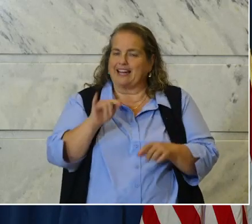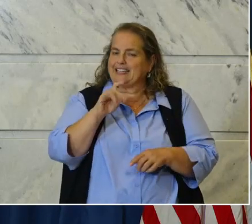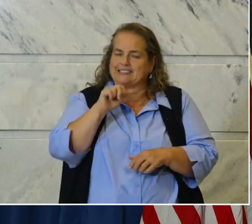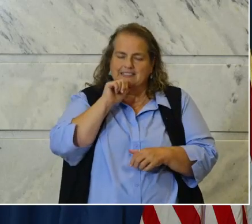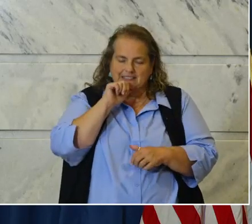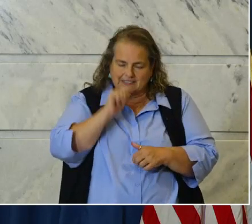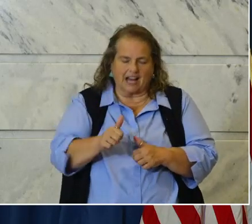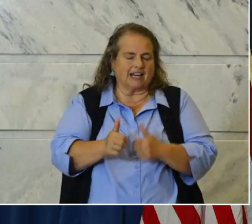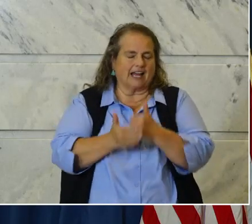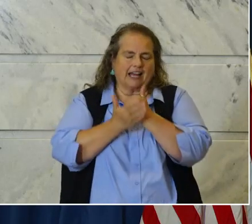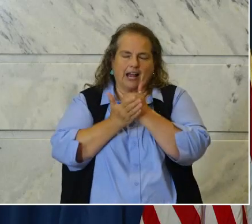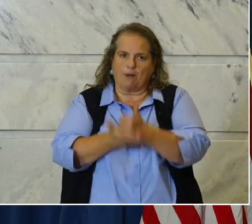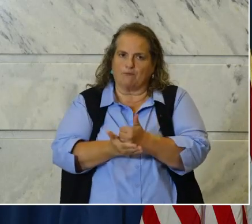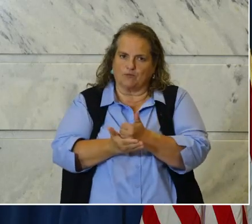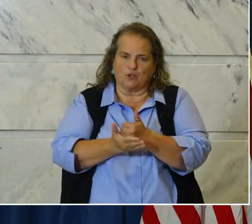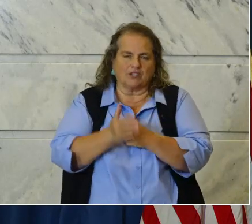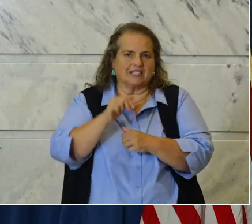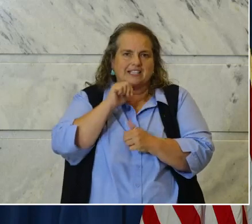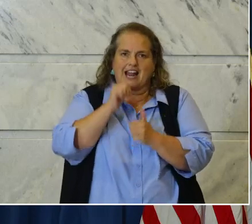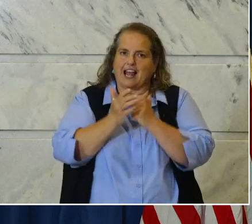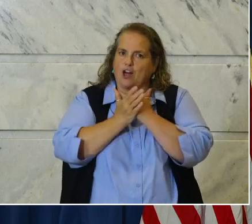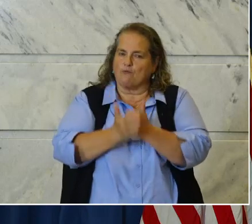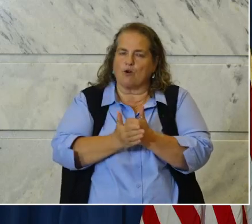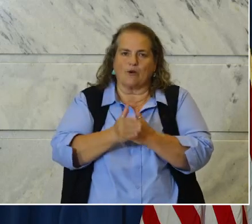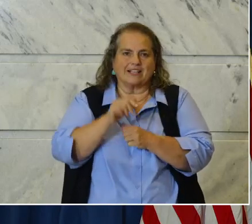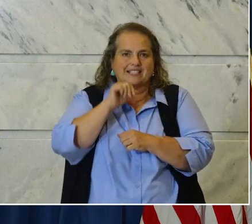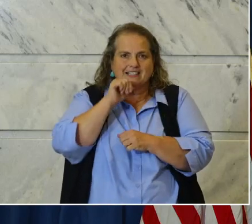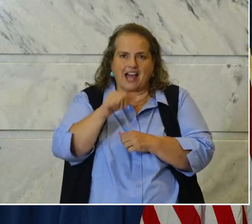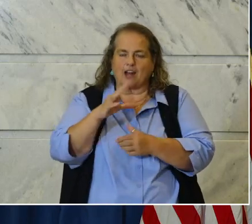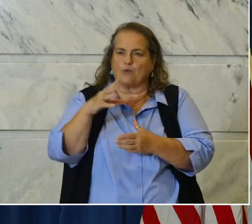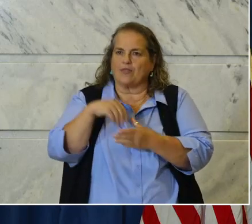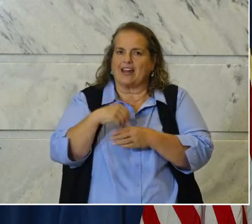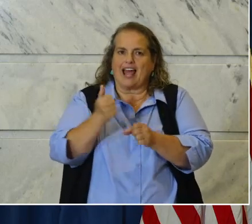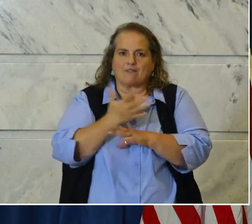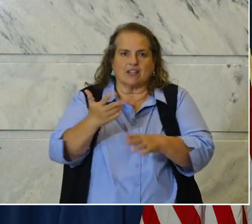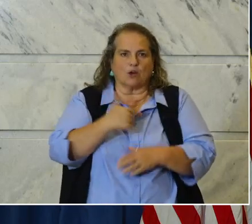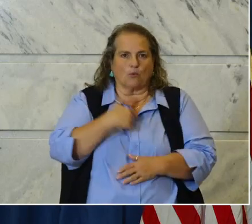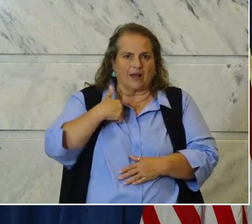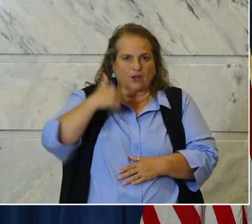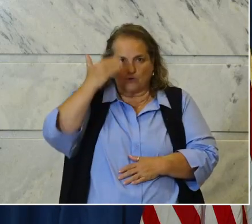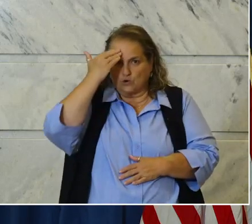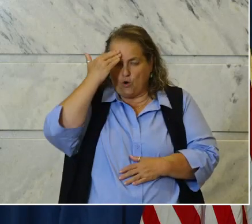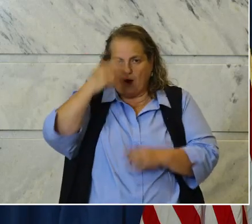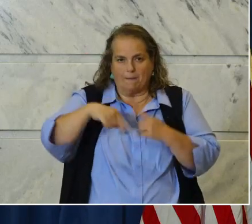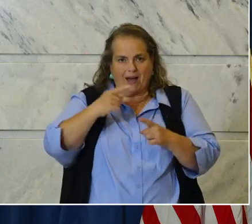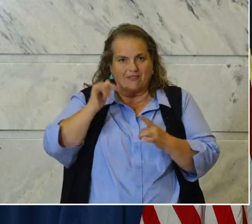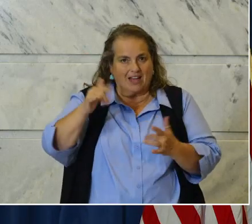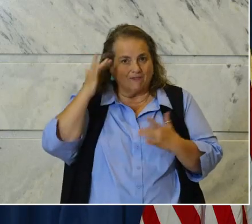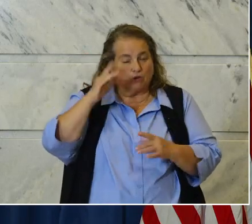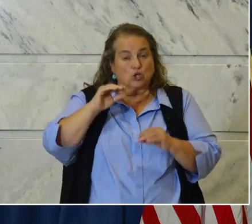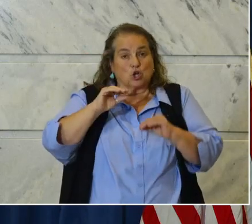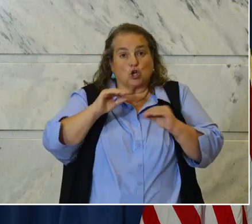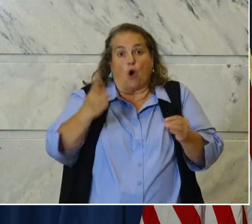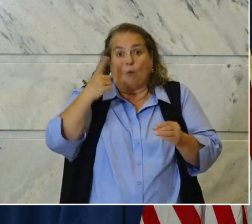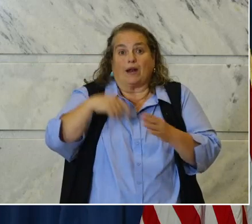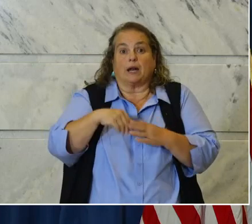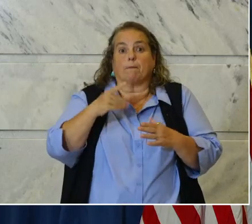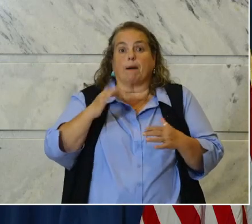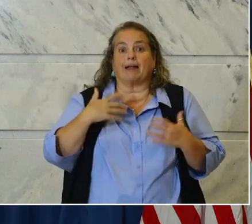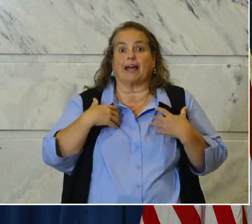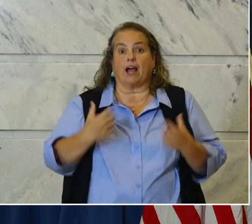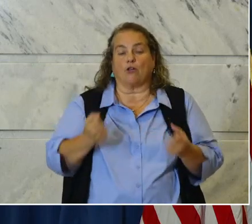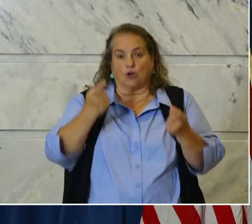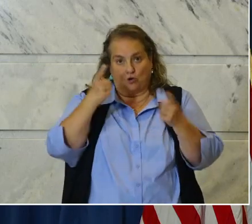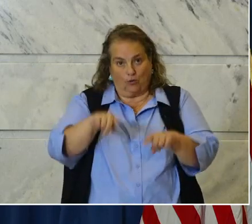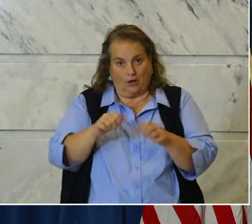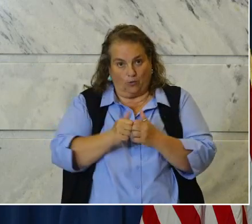helpful. It is not in line with everything known about the virus. I don't know any in public health that agree with it, and I'm glad they're